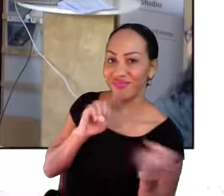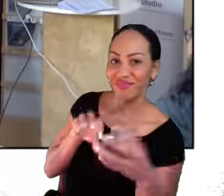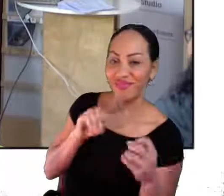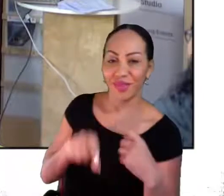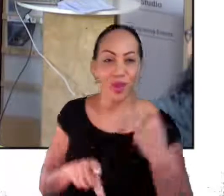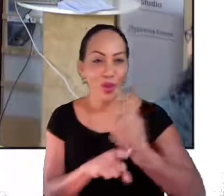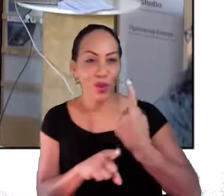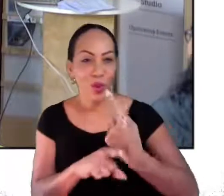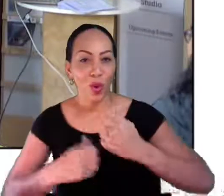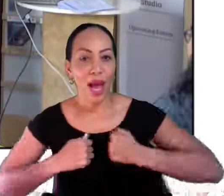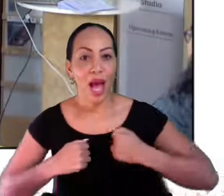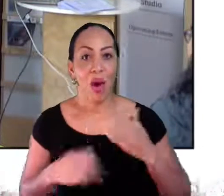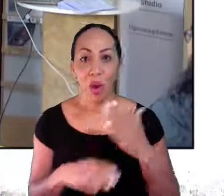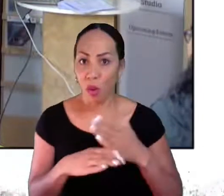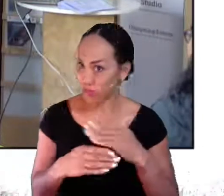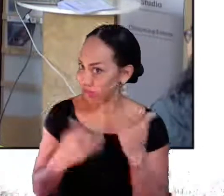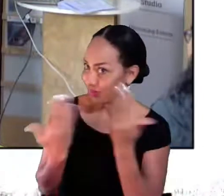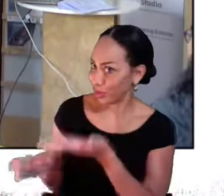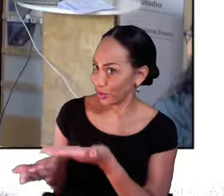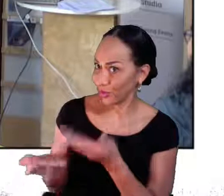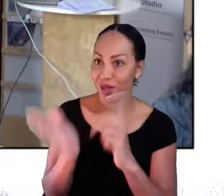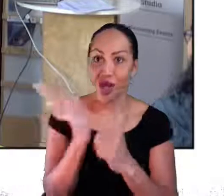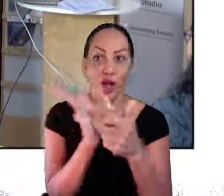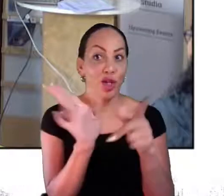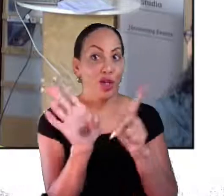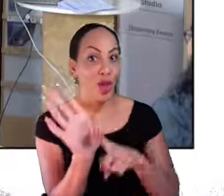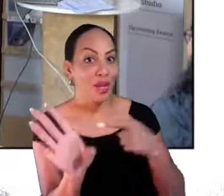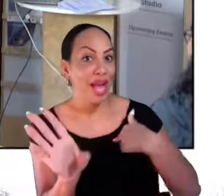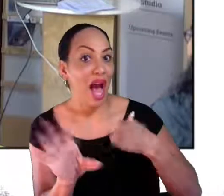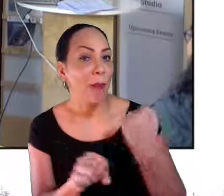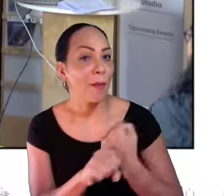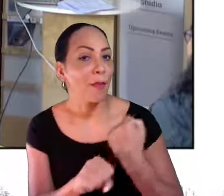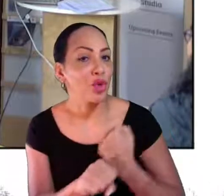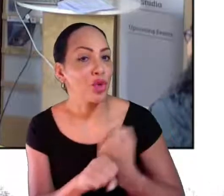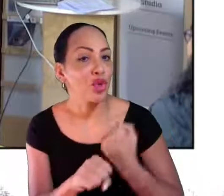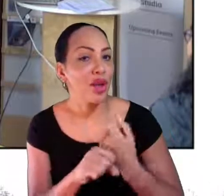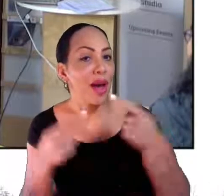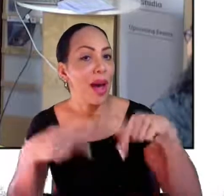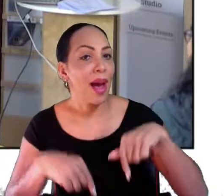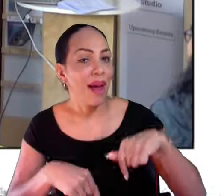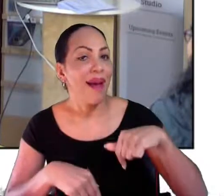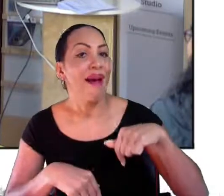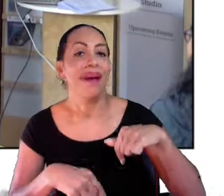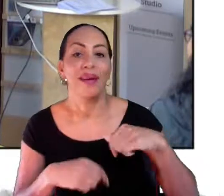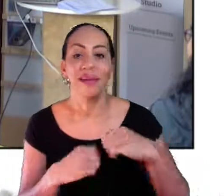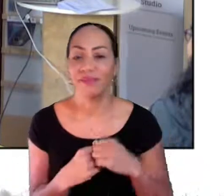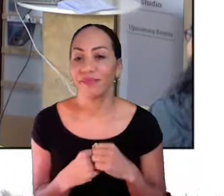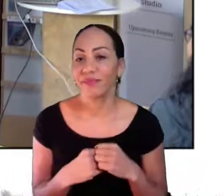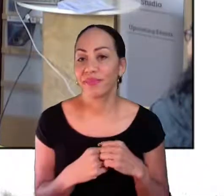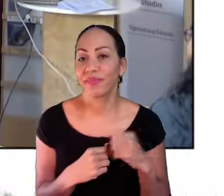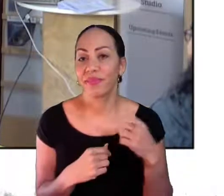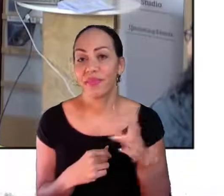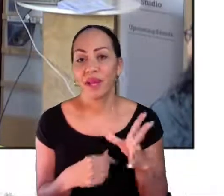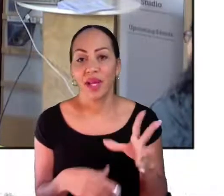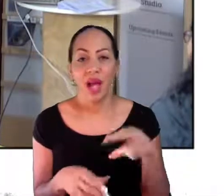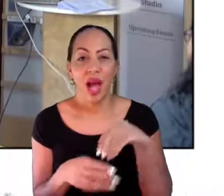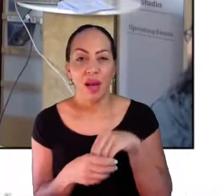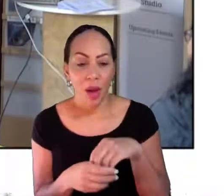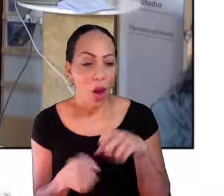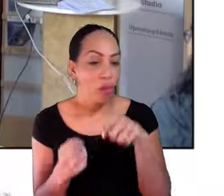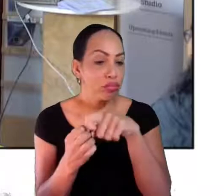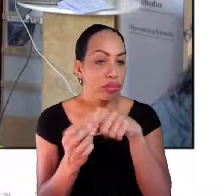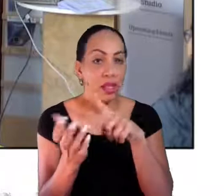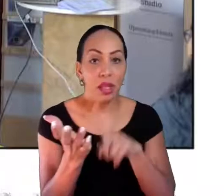Hi, everybody. My name's Tony. I'm one of the producers here in the studio. I've spent the last couple of years working on a programme called Bristol and Bath Creative